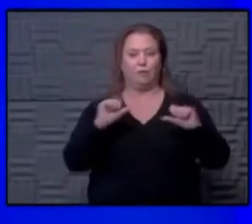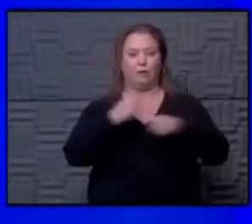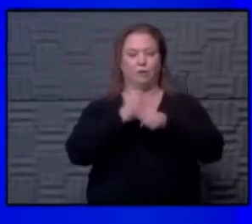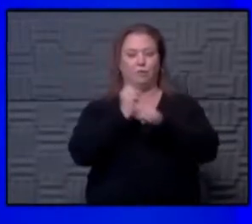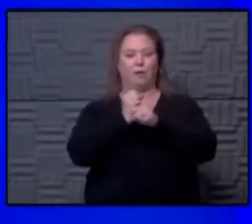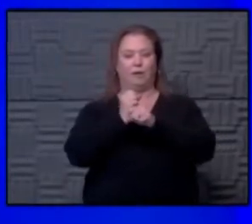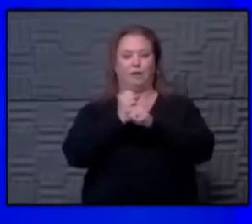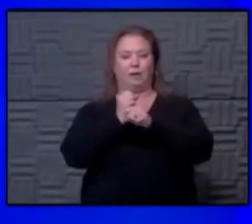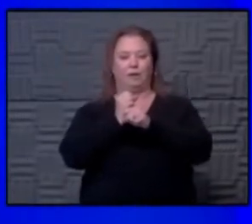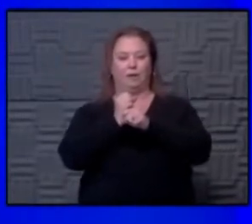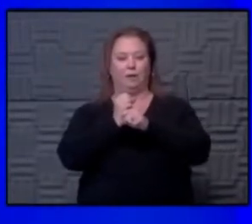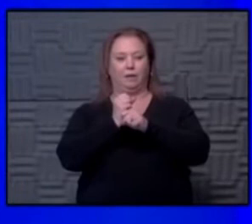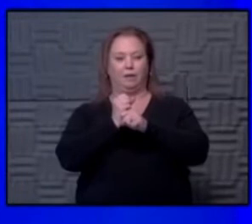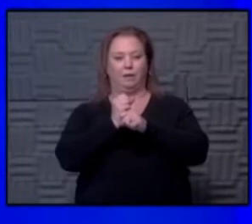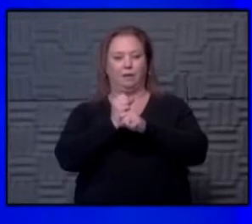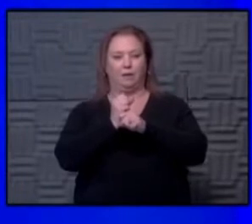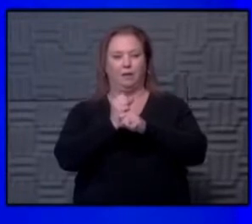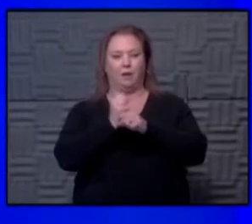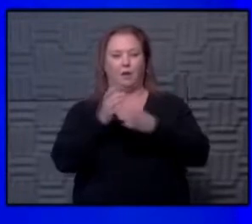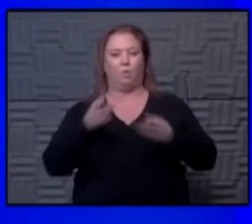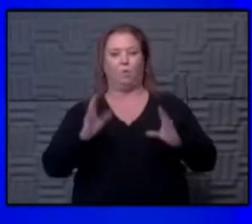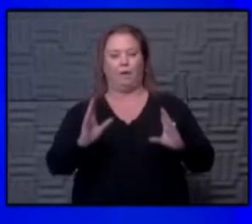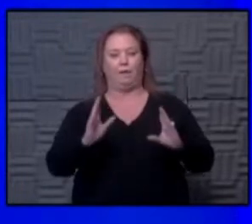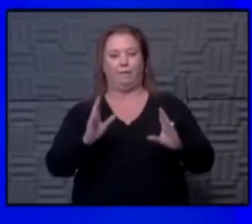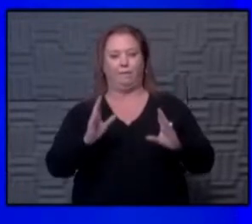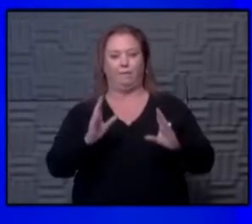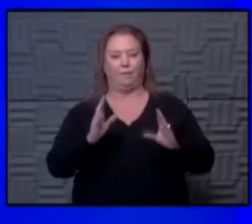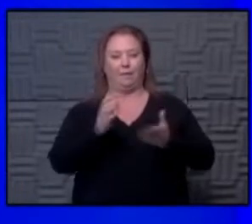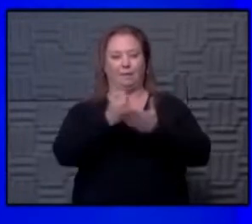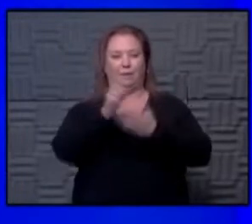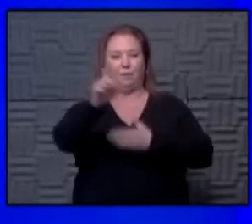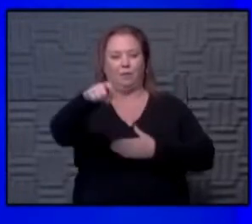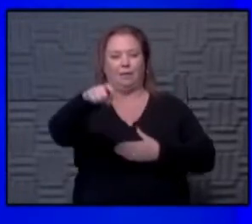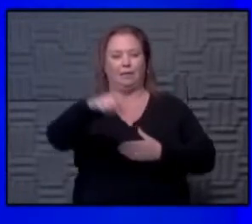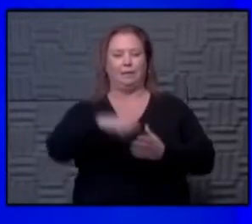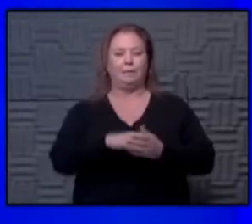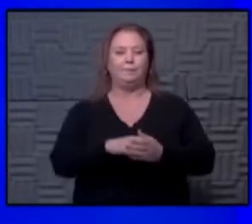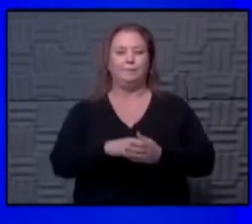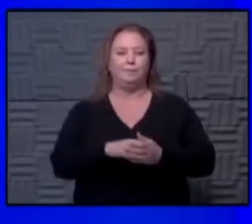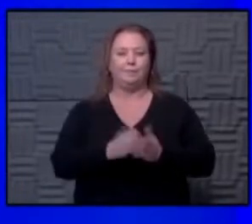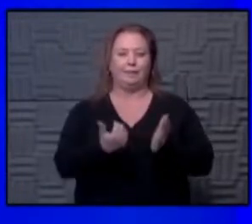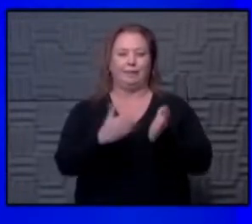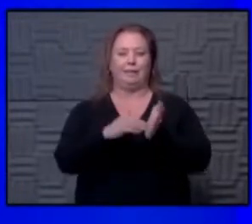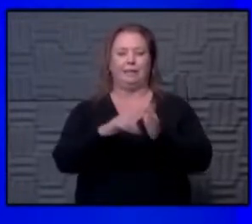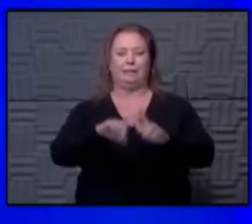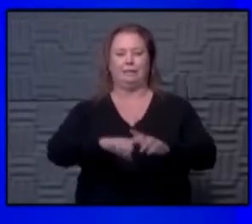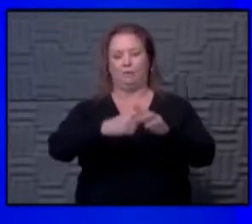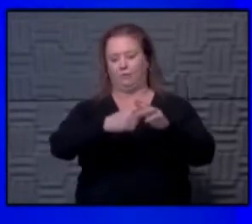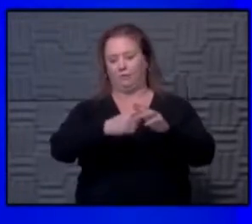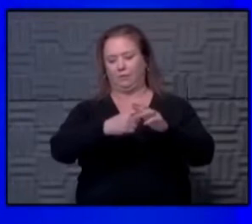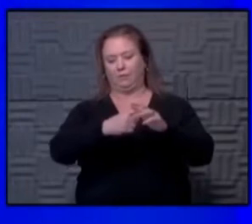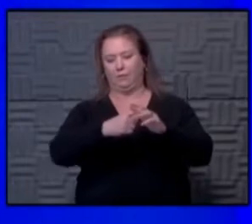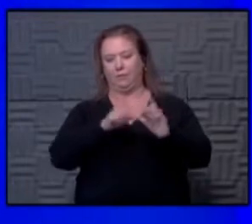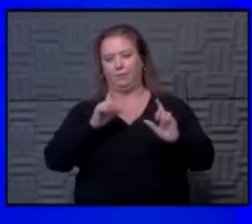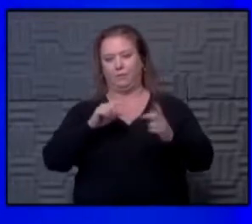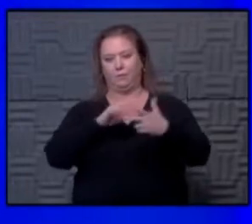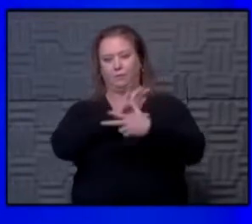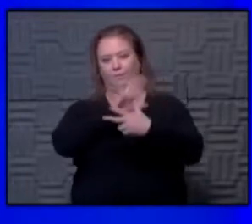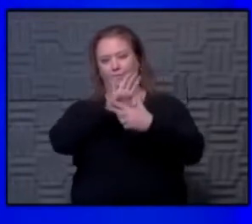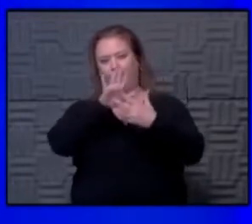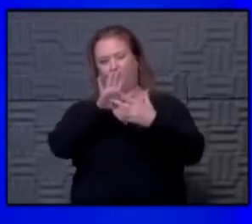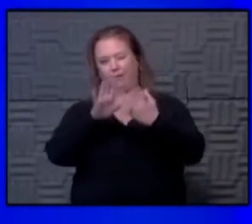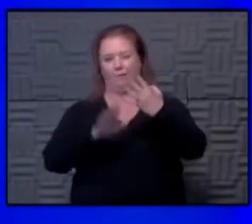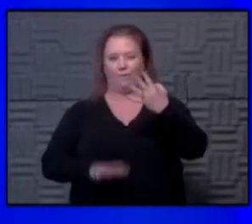create an outlet for you to be able to get the help you need. But and again, it starts, I think, with those main 3 or